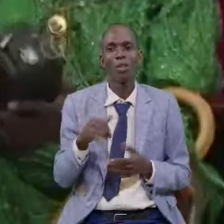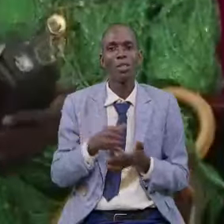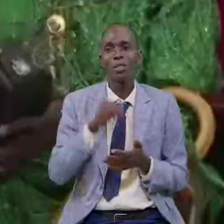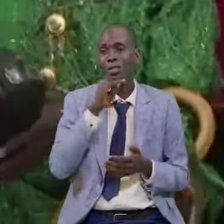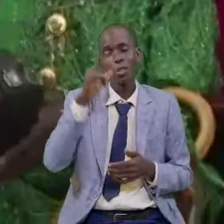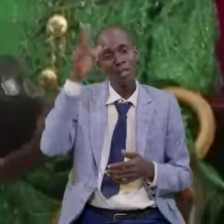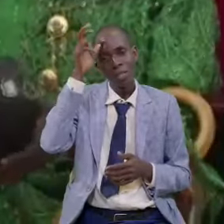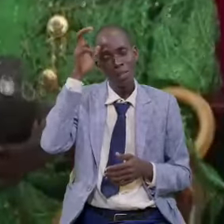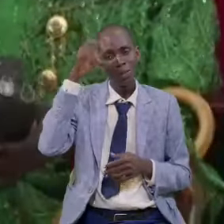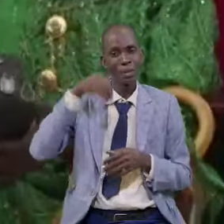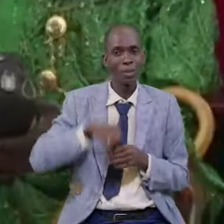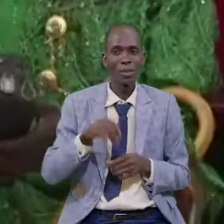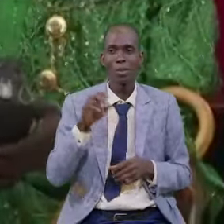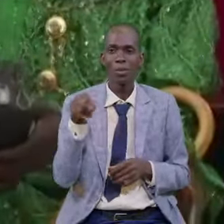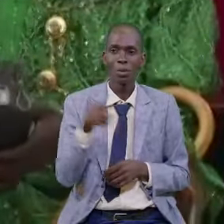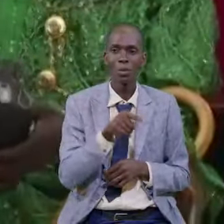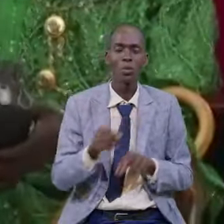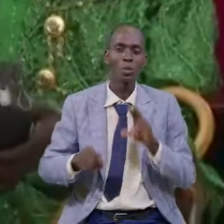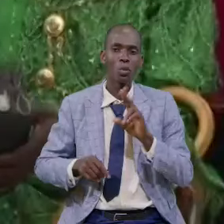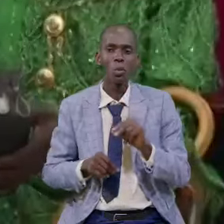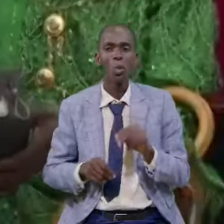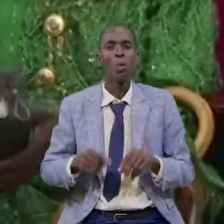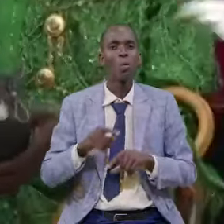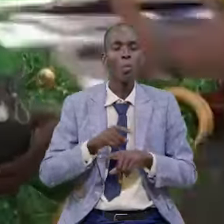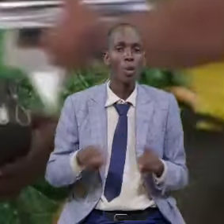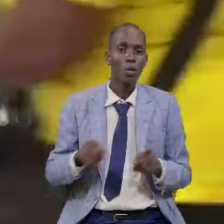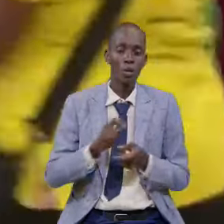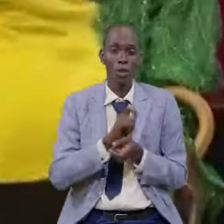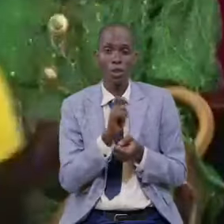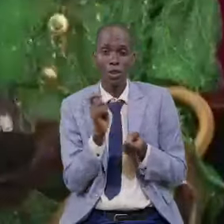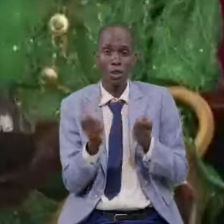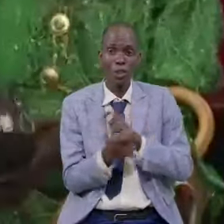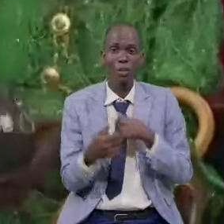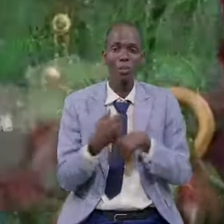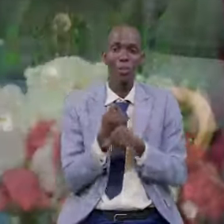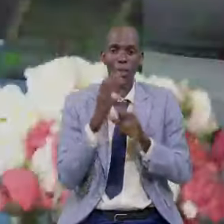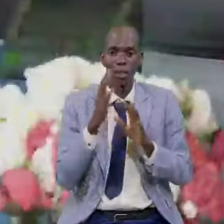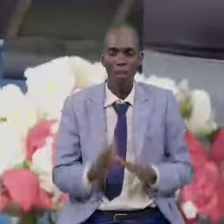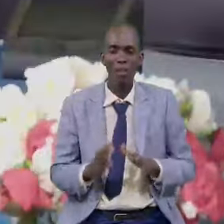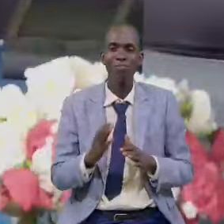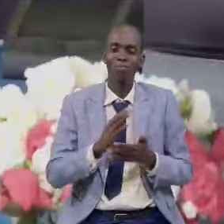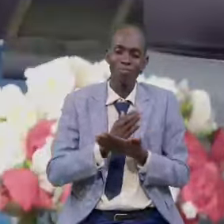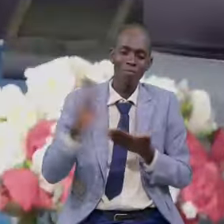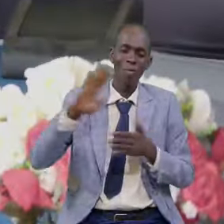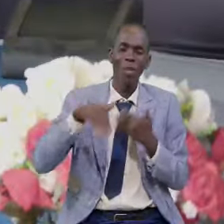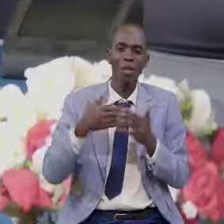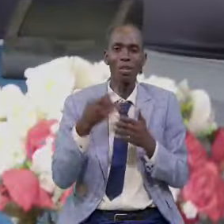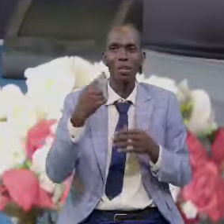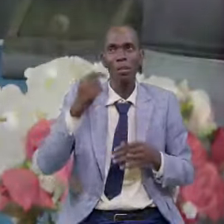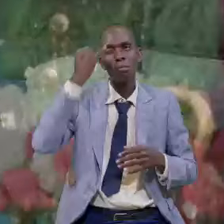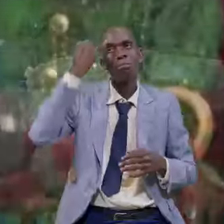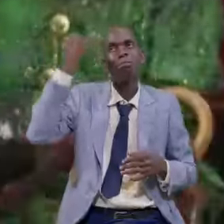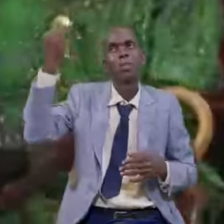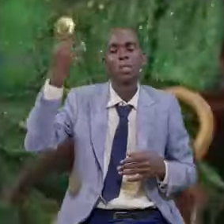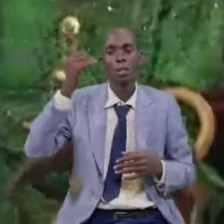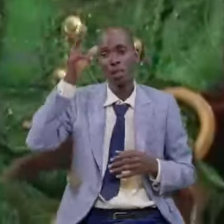bog themselves down with all these imaginary demons. All those imaginary demons, they're canceled away from your